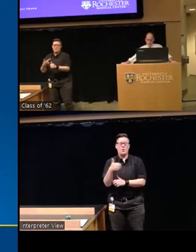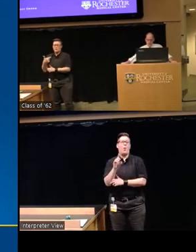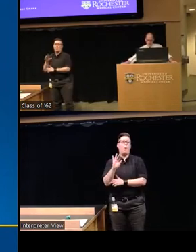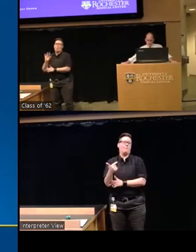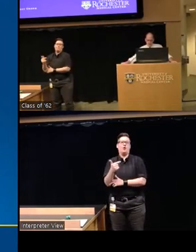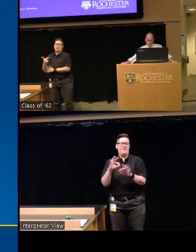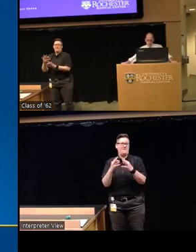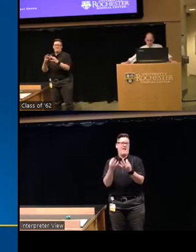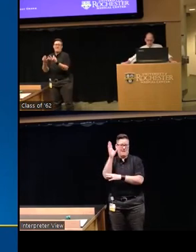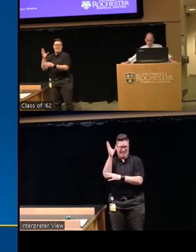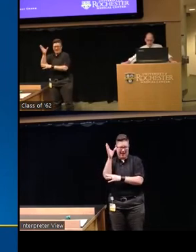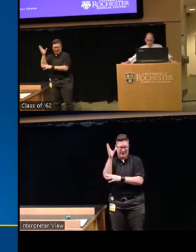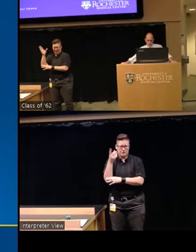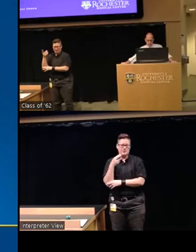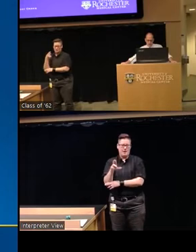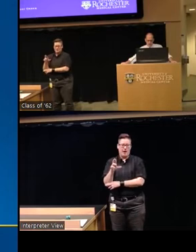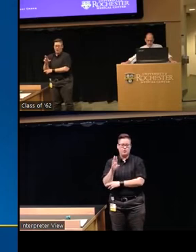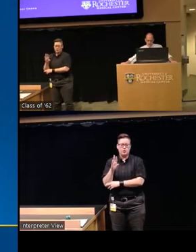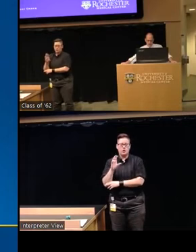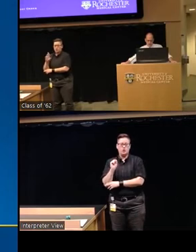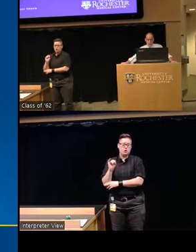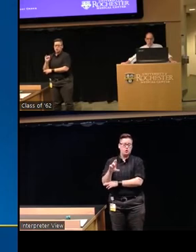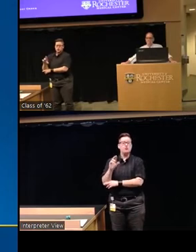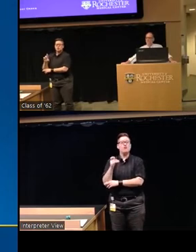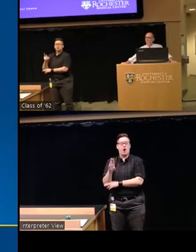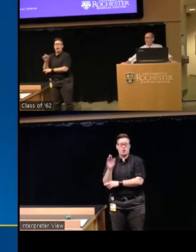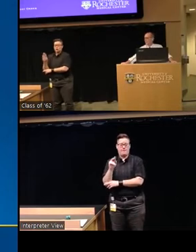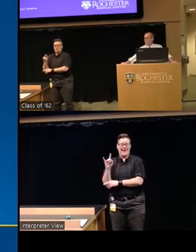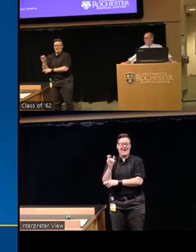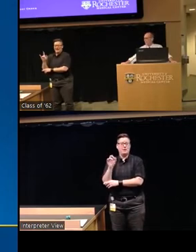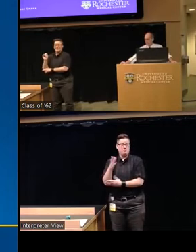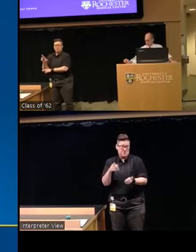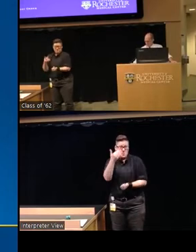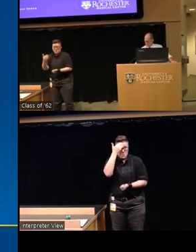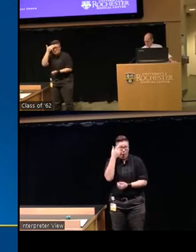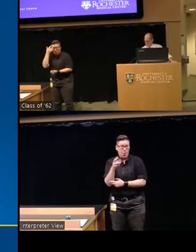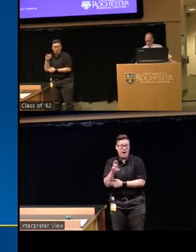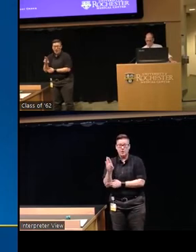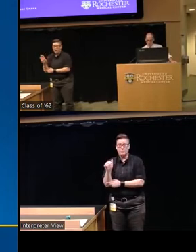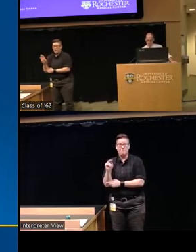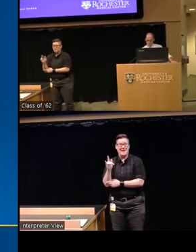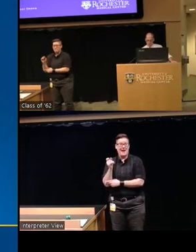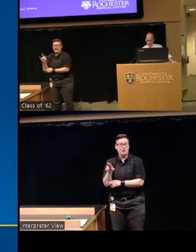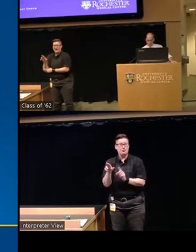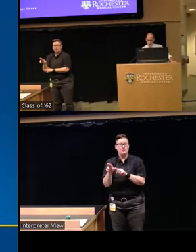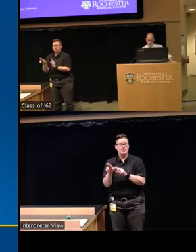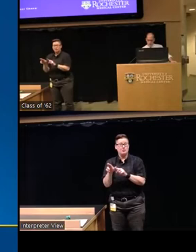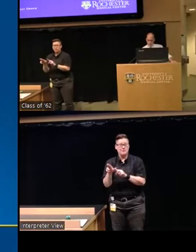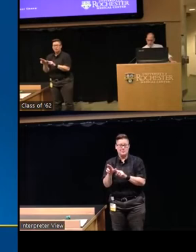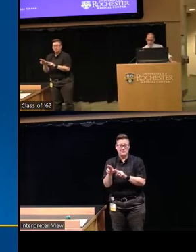lecture, Dr. Sir Roger Bannister. Many of you may know Dr. Bannister